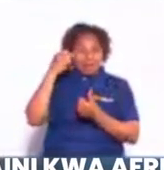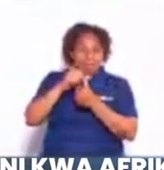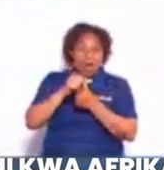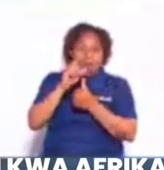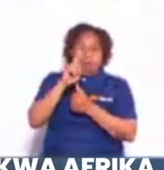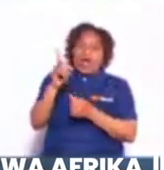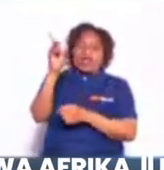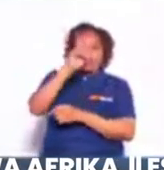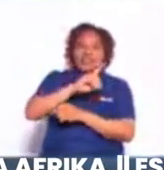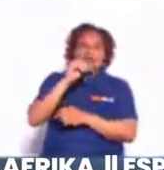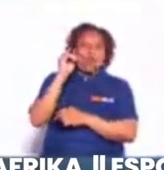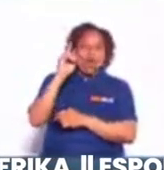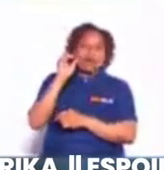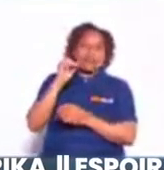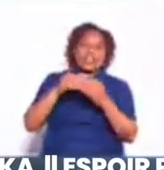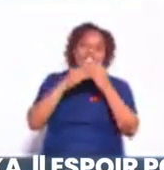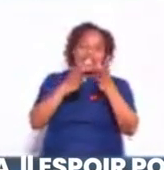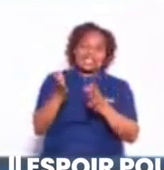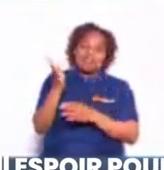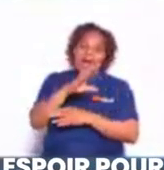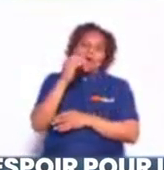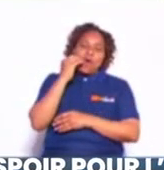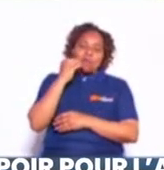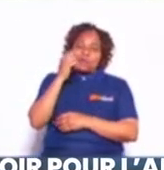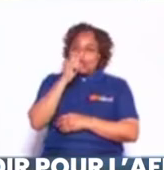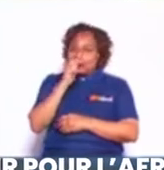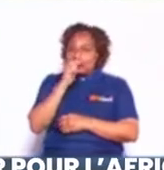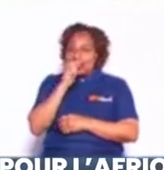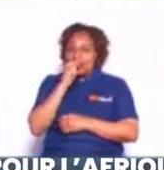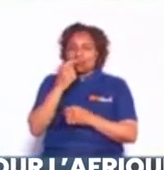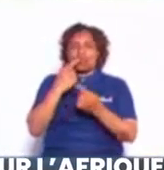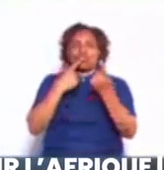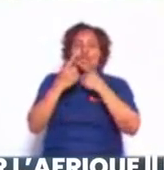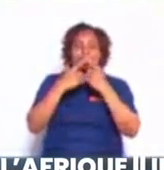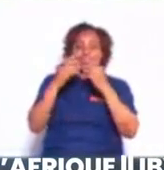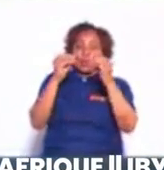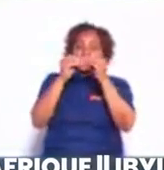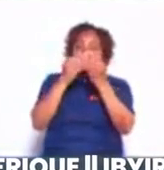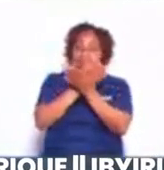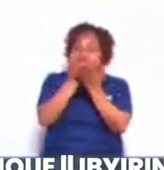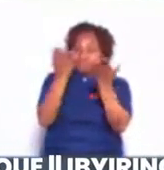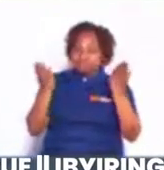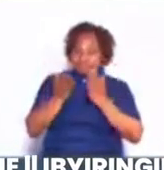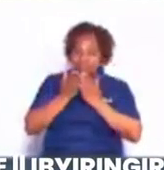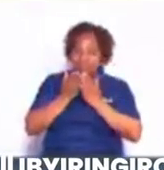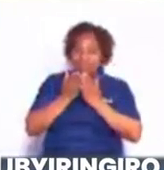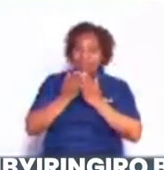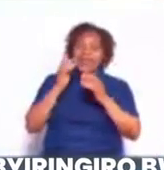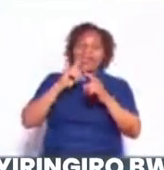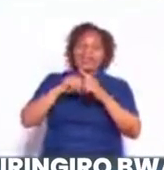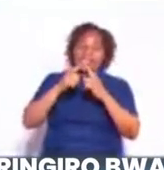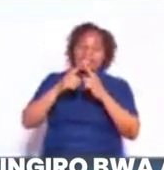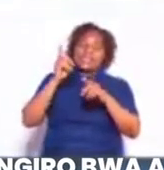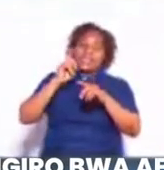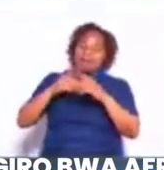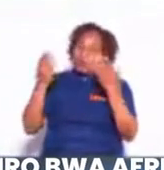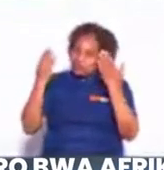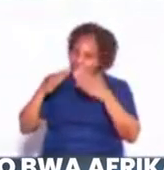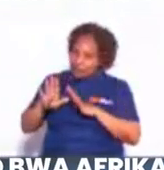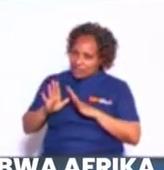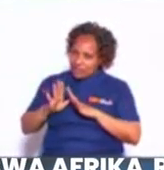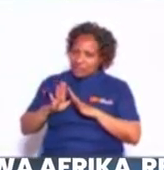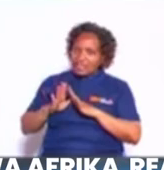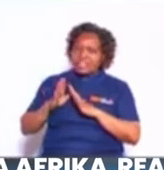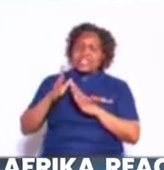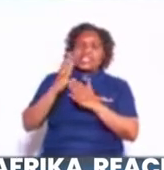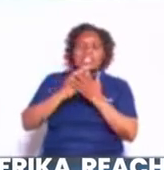one of our leaders back home in Tanzania, she was addressing a meeting, and then the time was over and